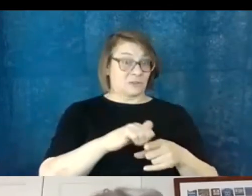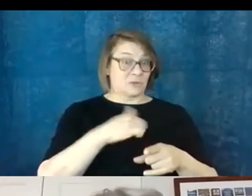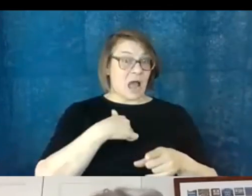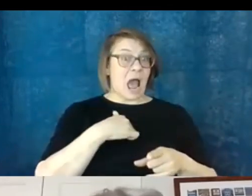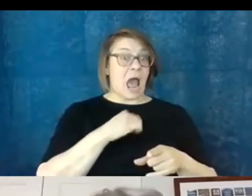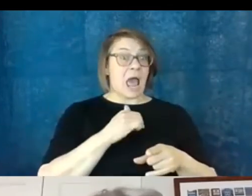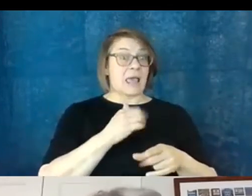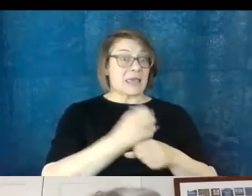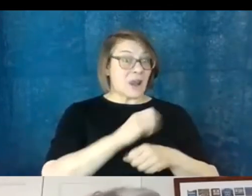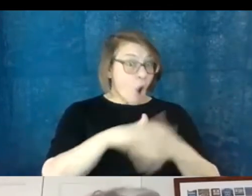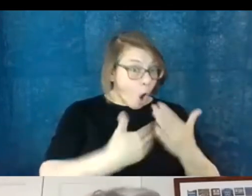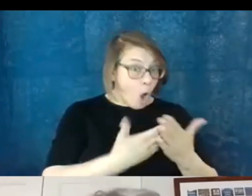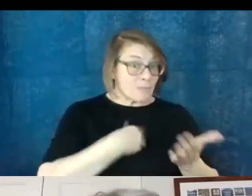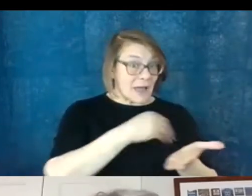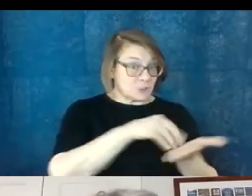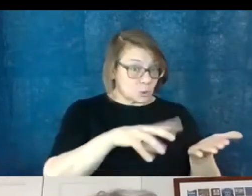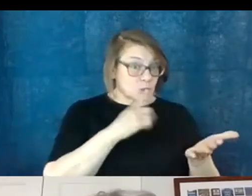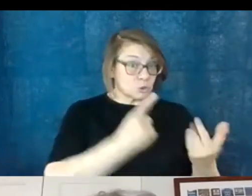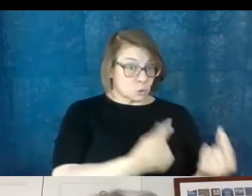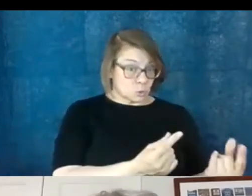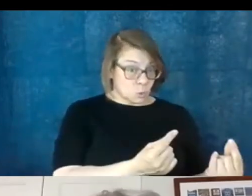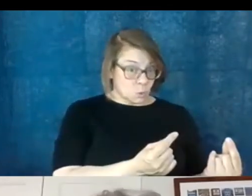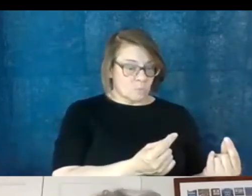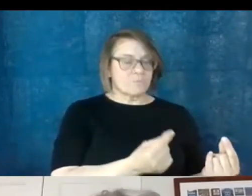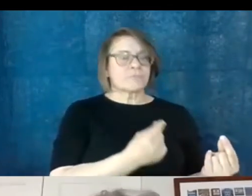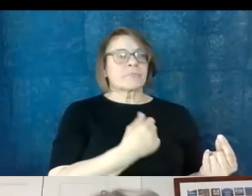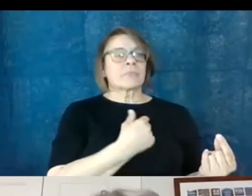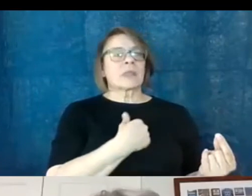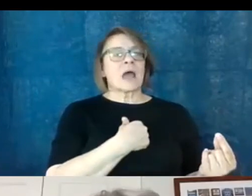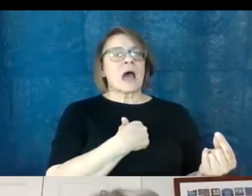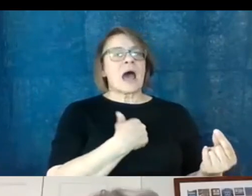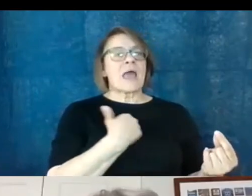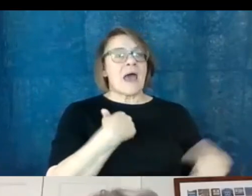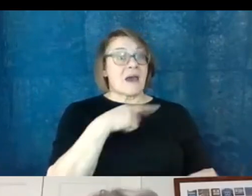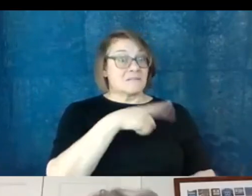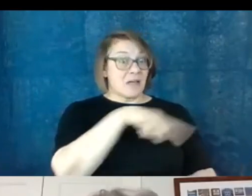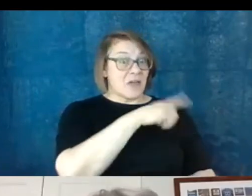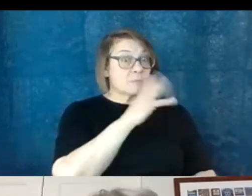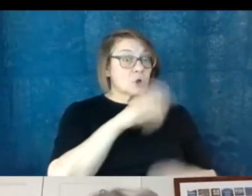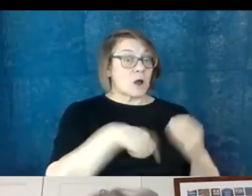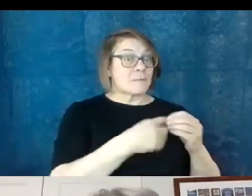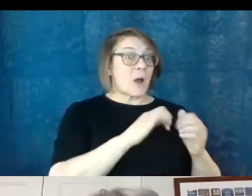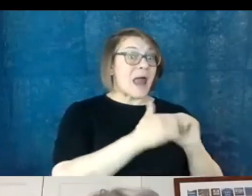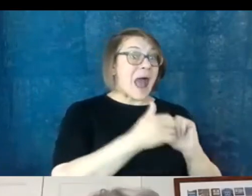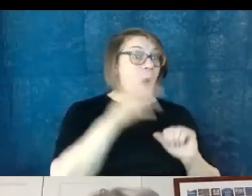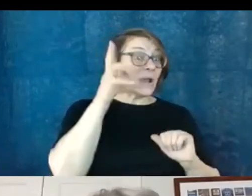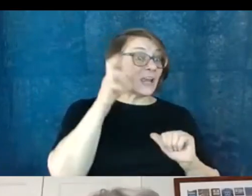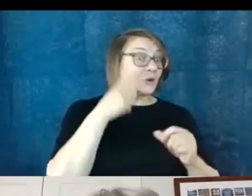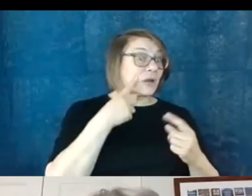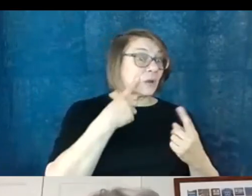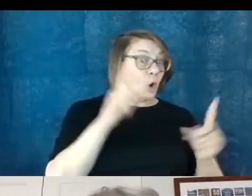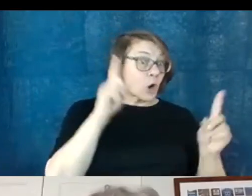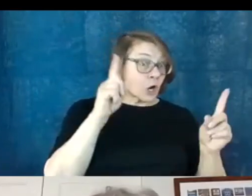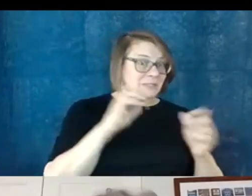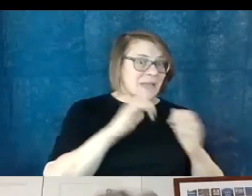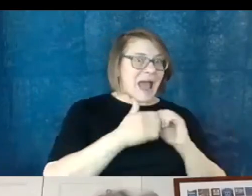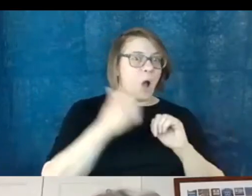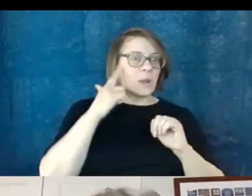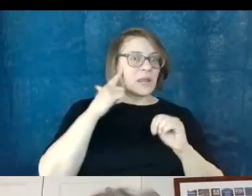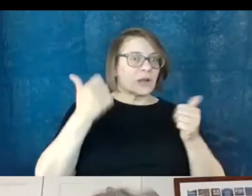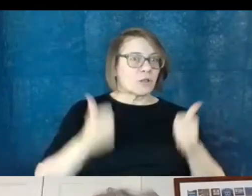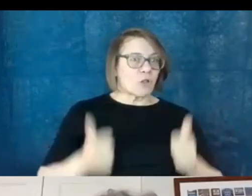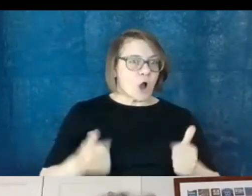my students do is I have them, you know, talk about how hearing works, how hearing loss